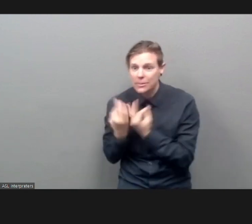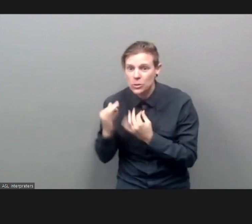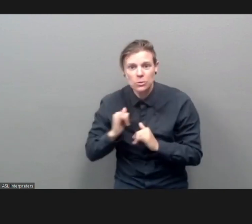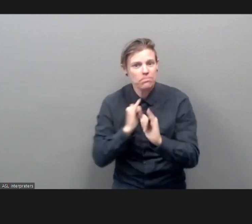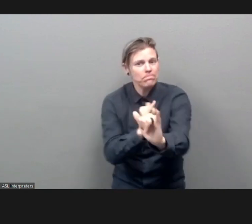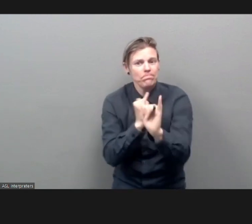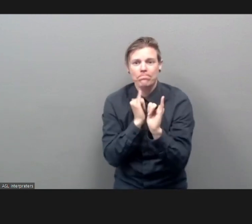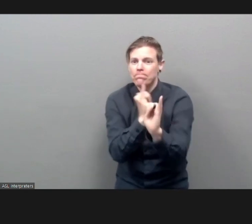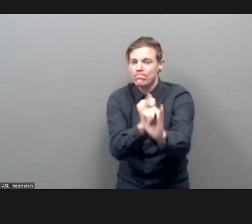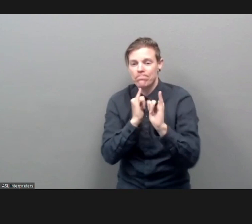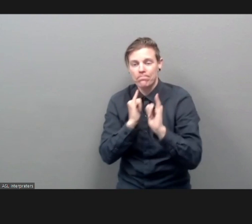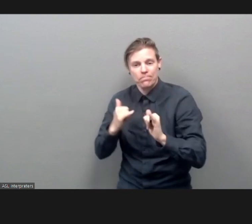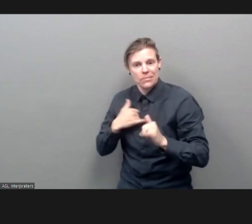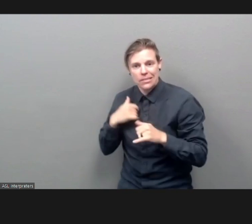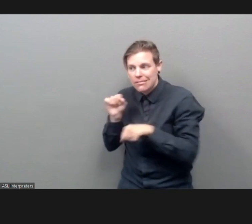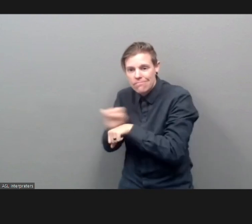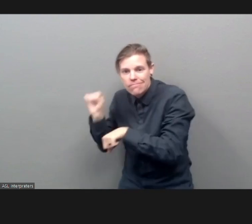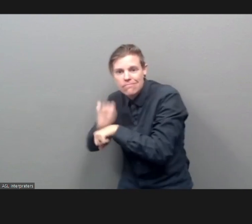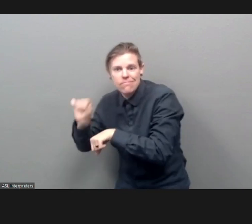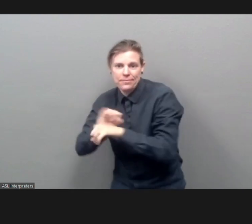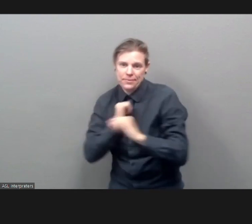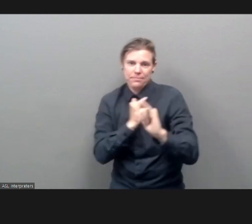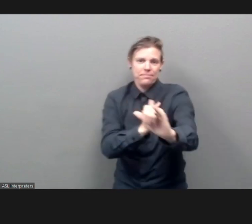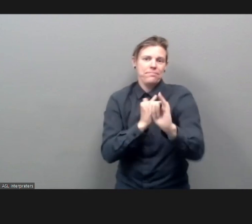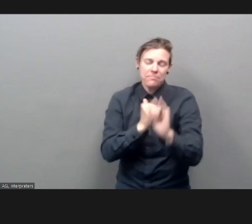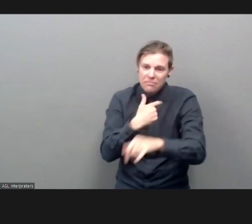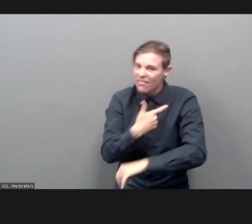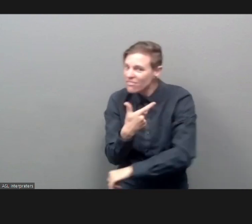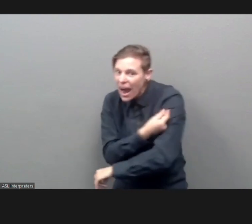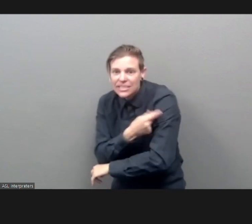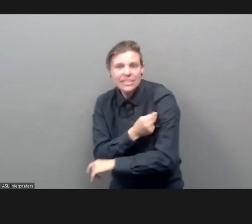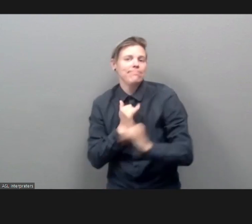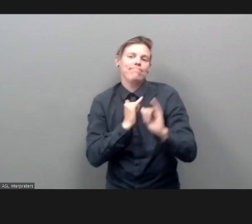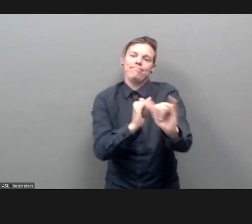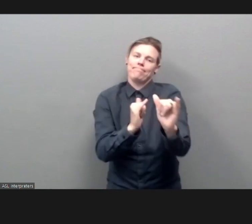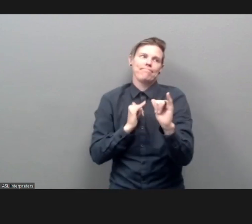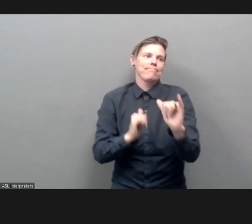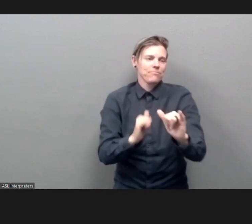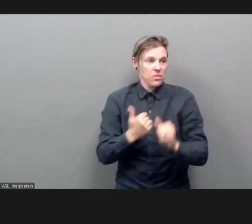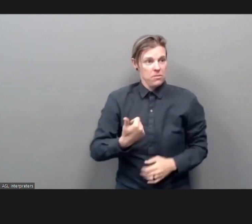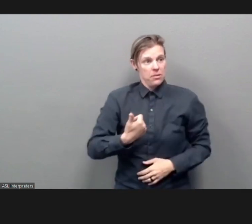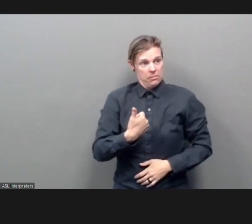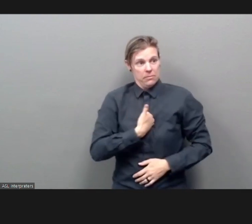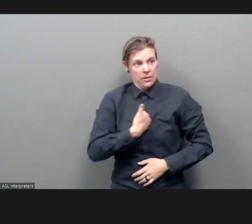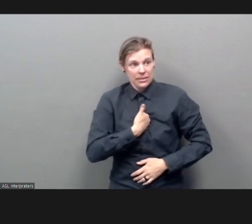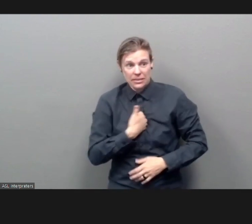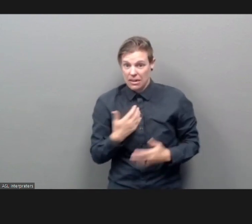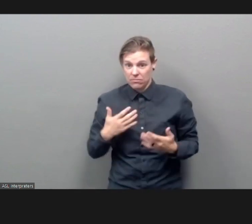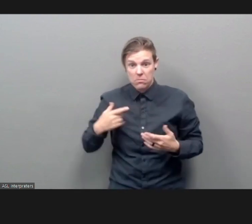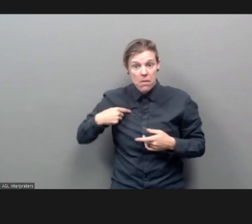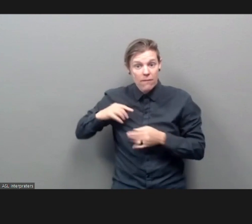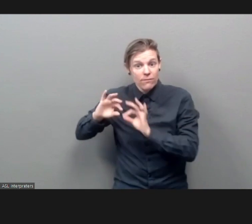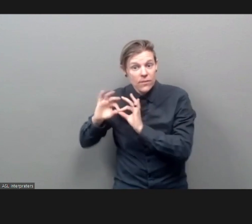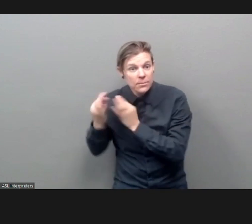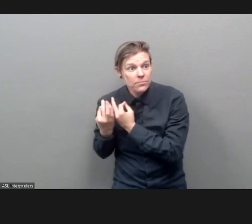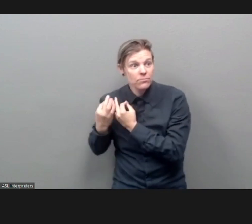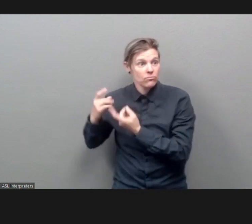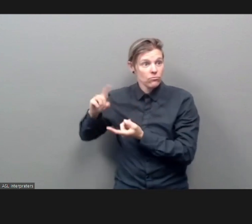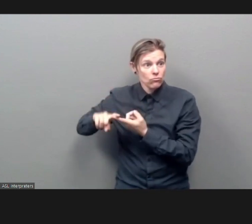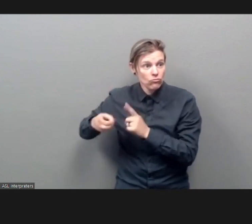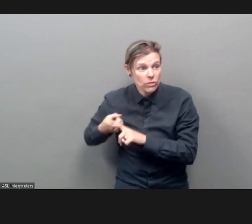course, in my family, you know, we require that before anyone can come into an indoor gathering, that we're all